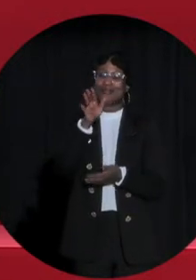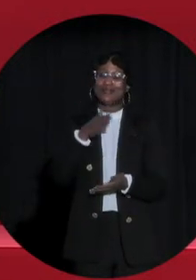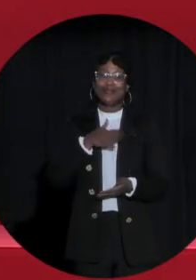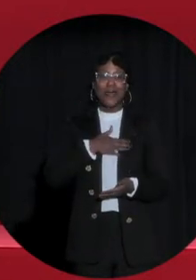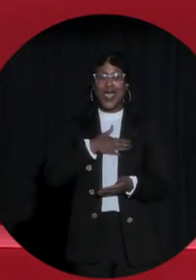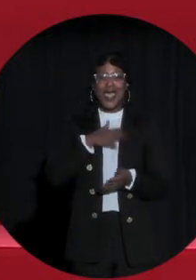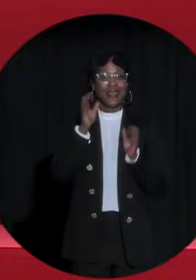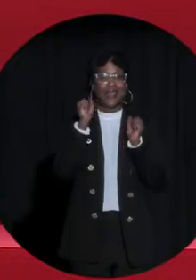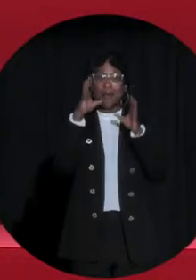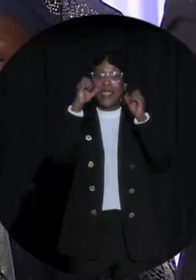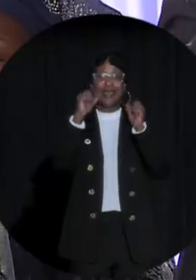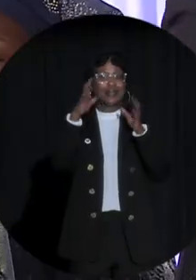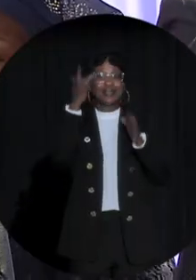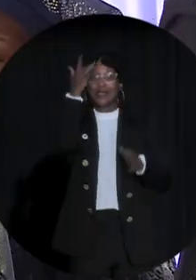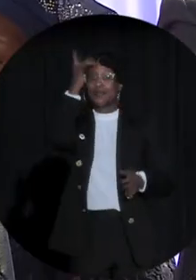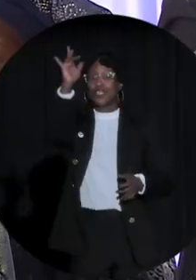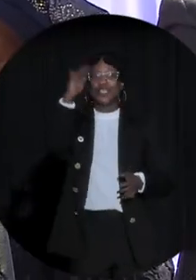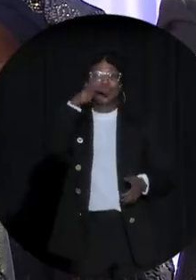amazing daughter.